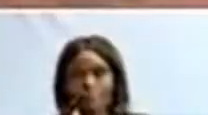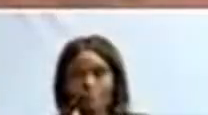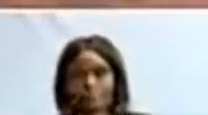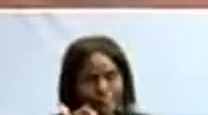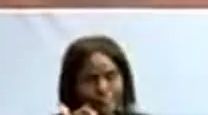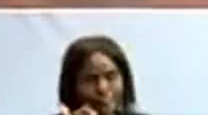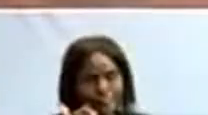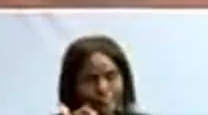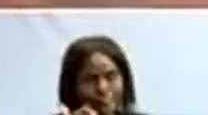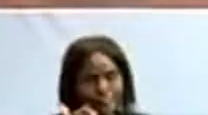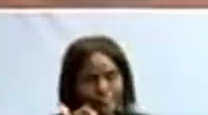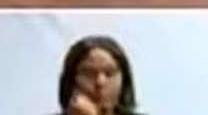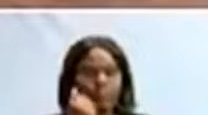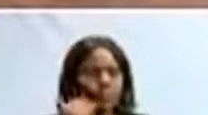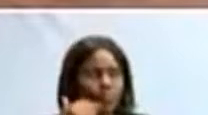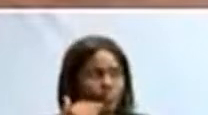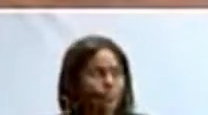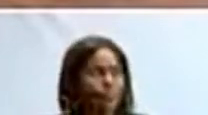from home.